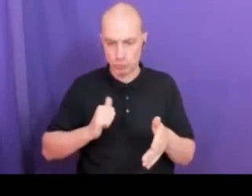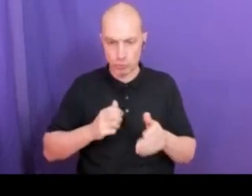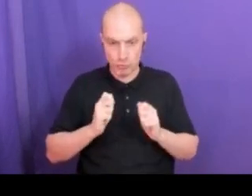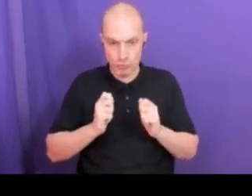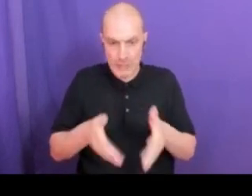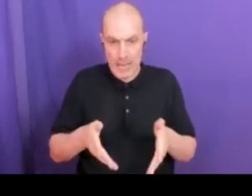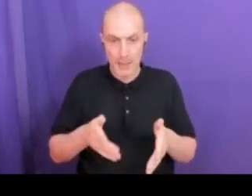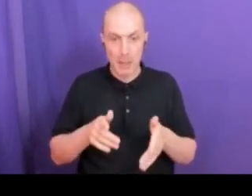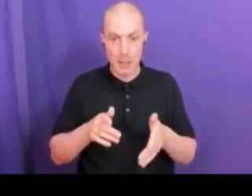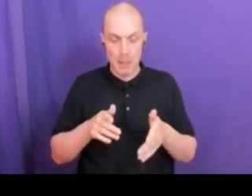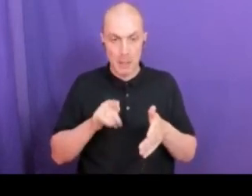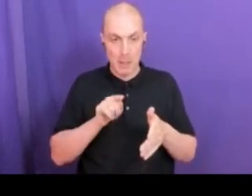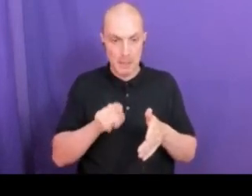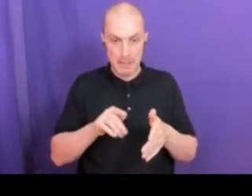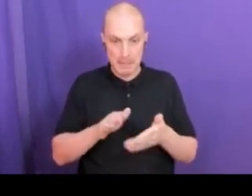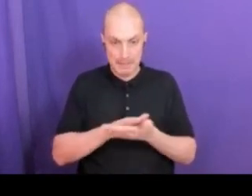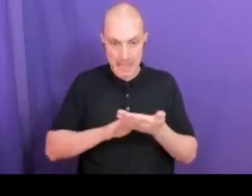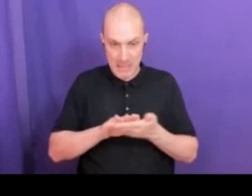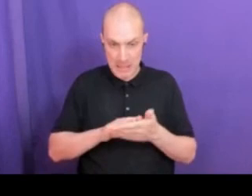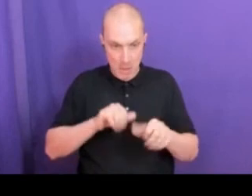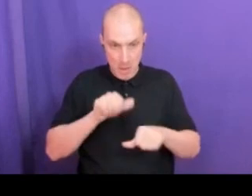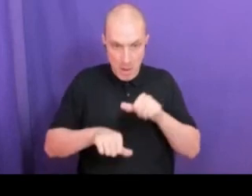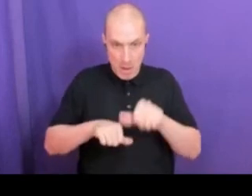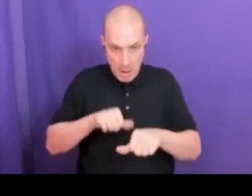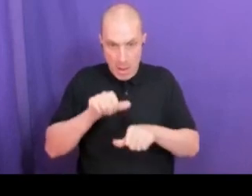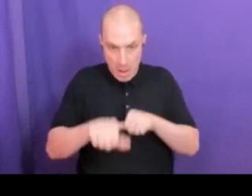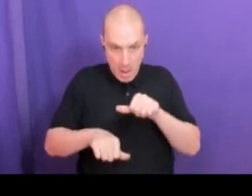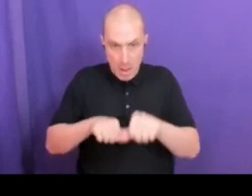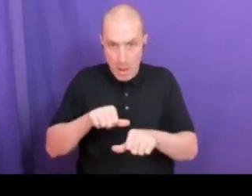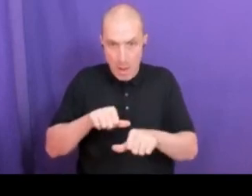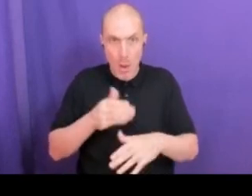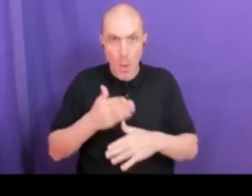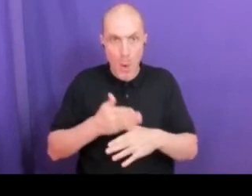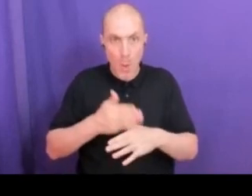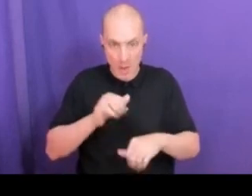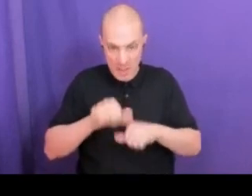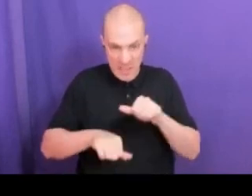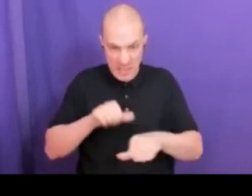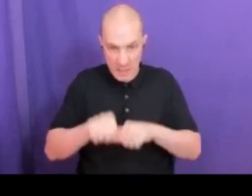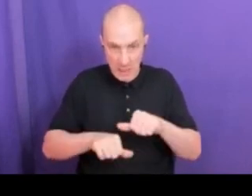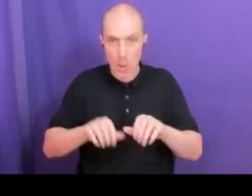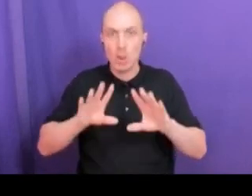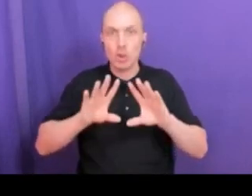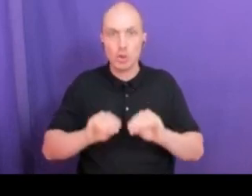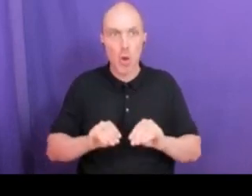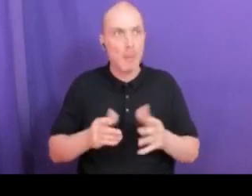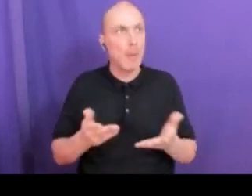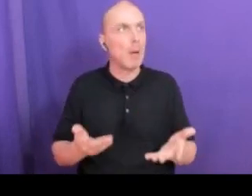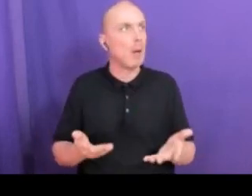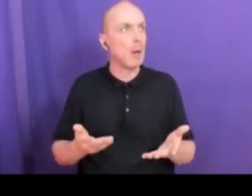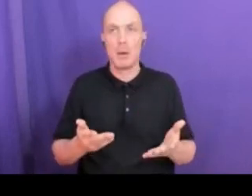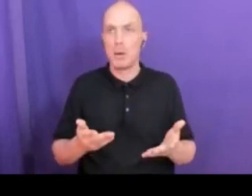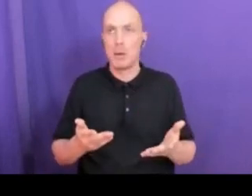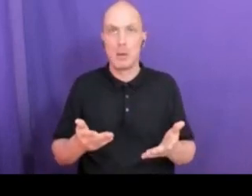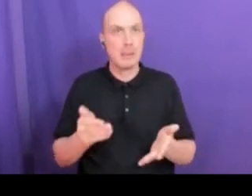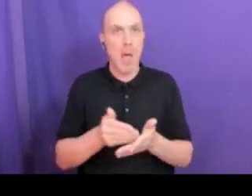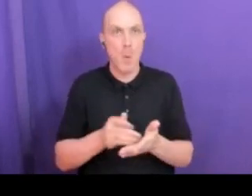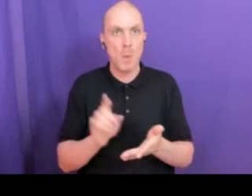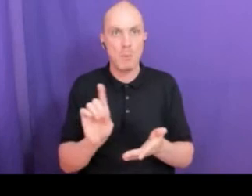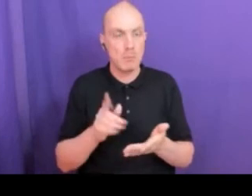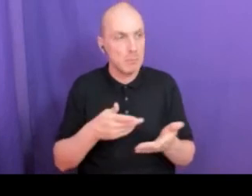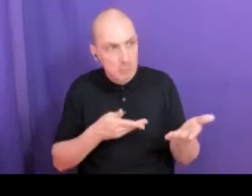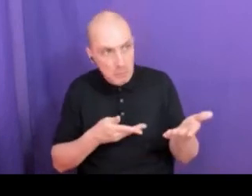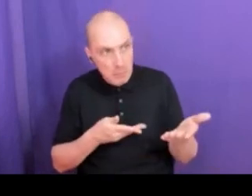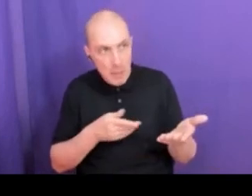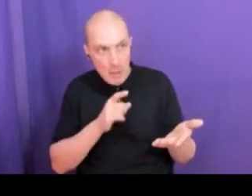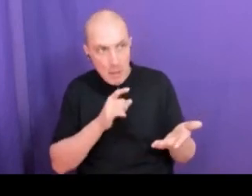I just wondered if that might be a particular time that you'd be trying to get across some of these messages, and if you feel that that people are particularly